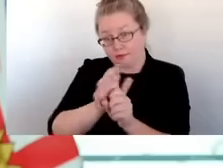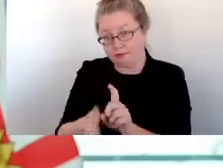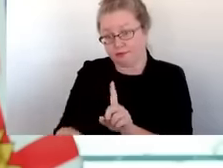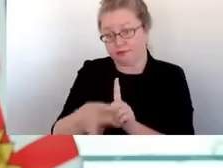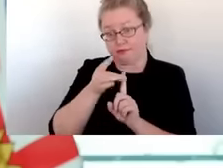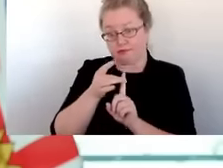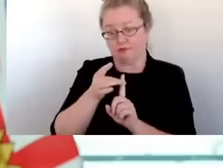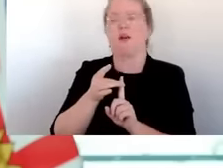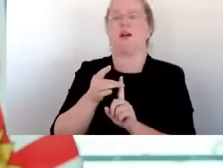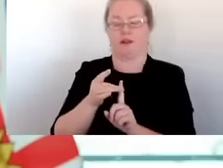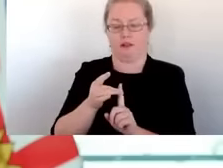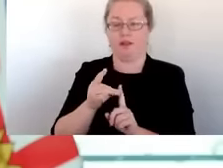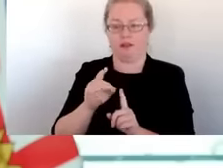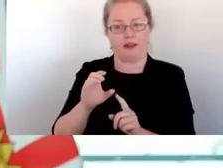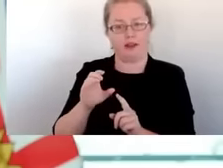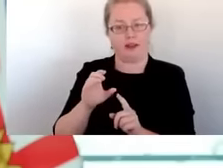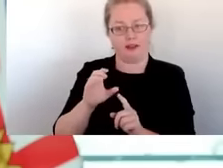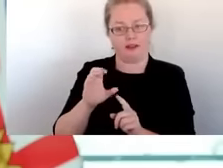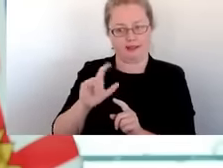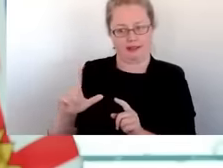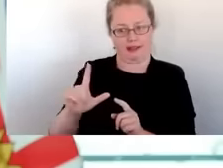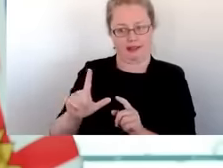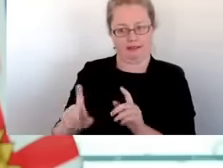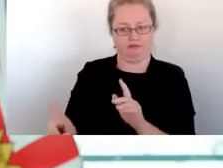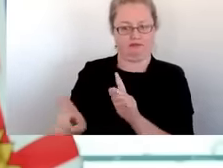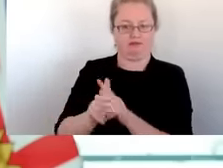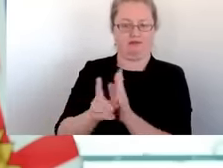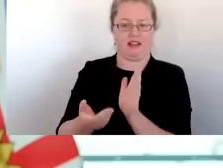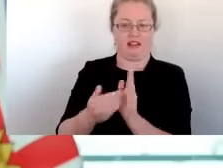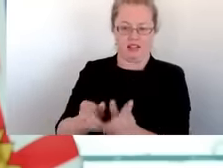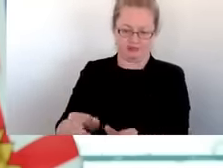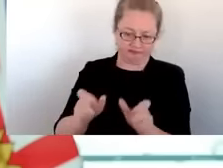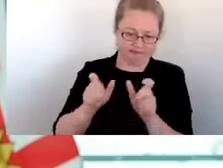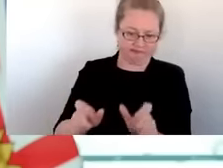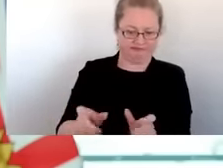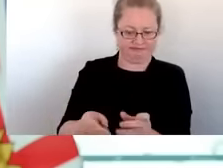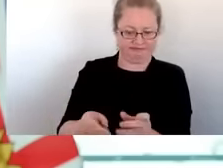up and protect us from getting really seriously ill with the virus.